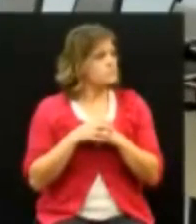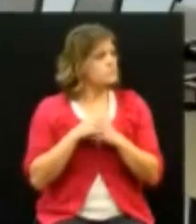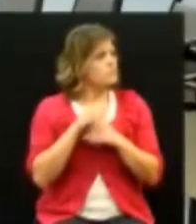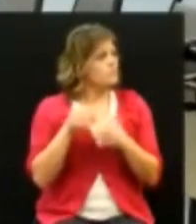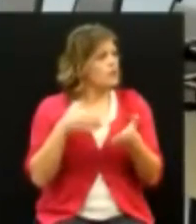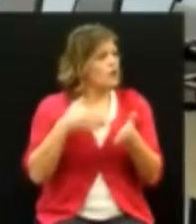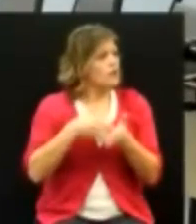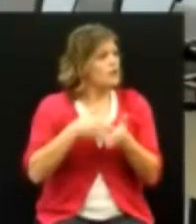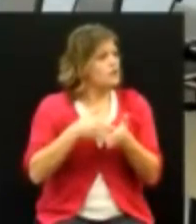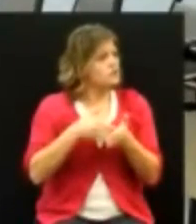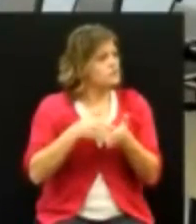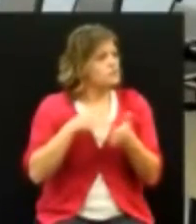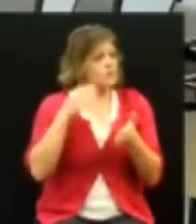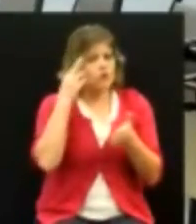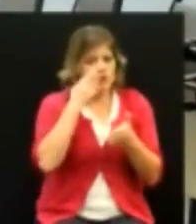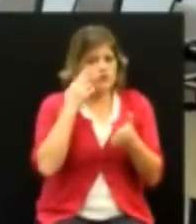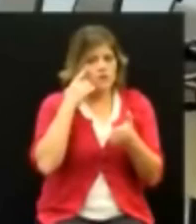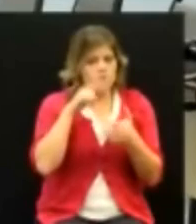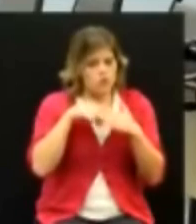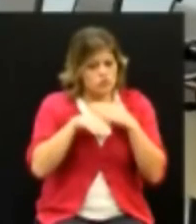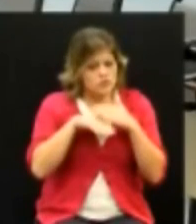allegations of reasons for trespass,